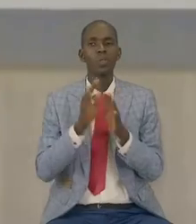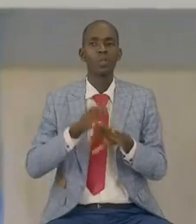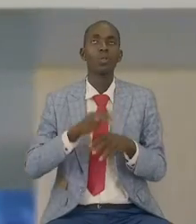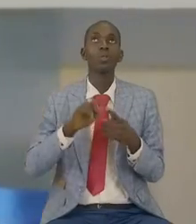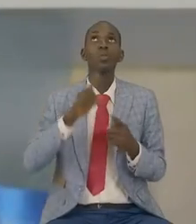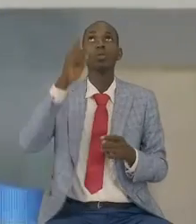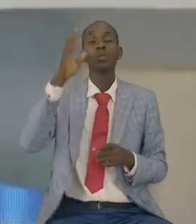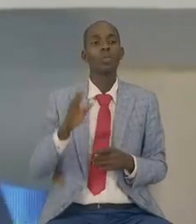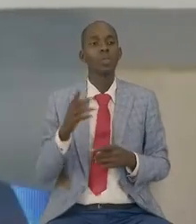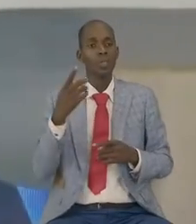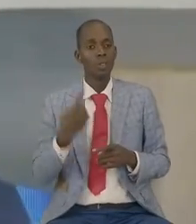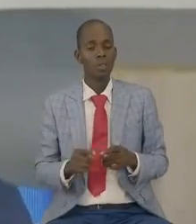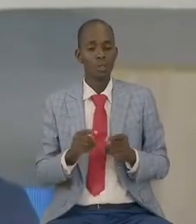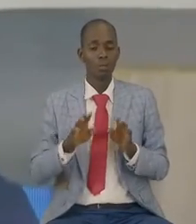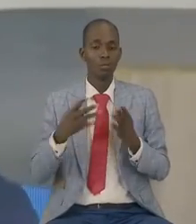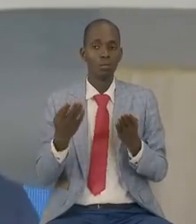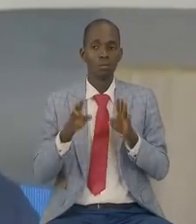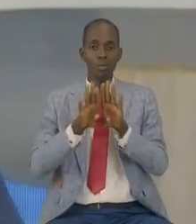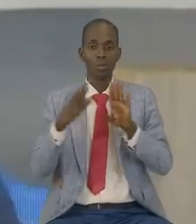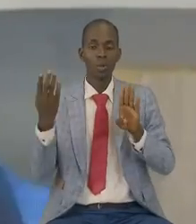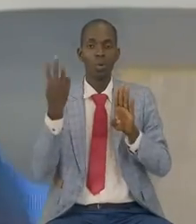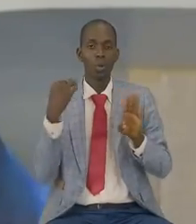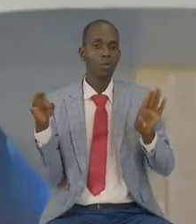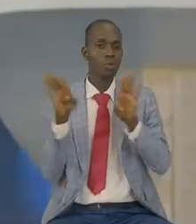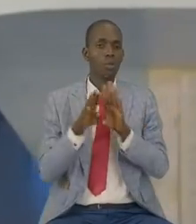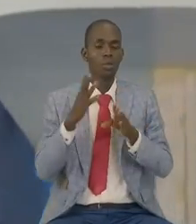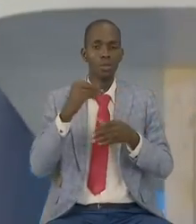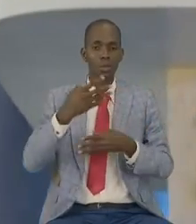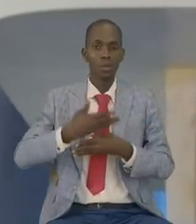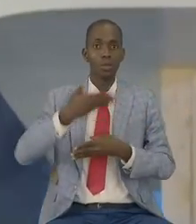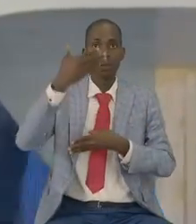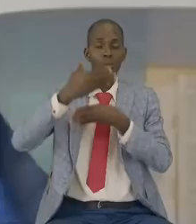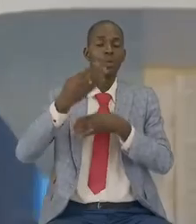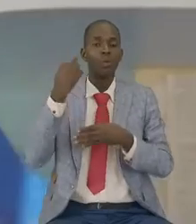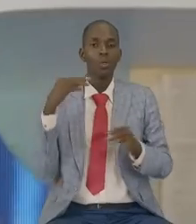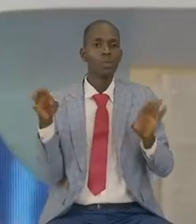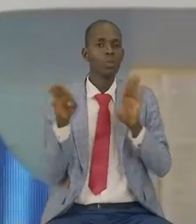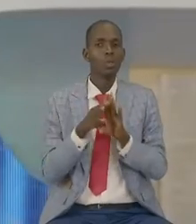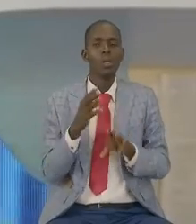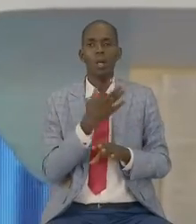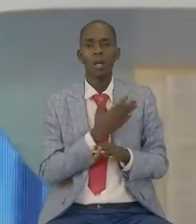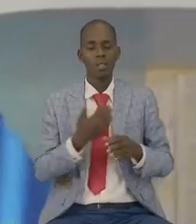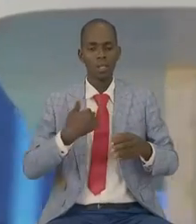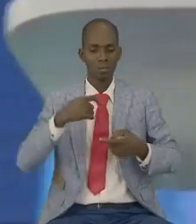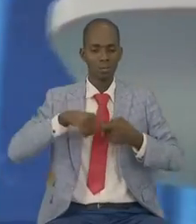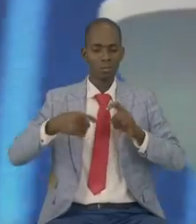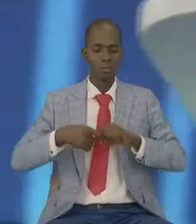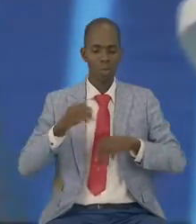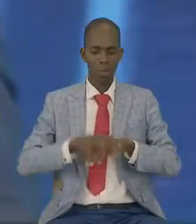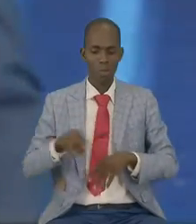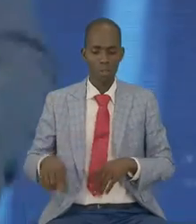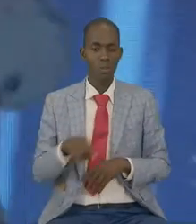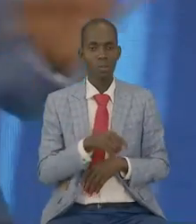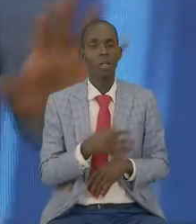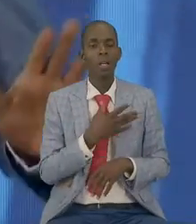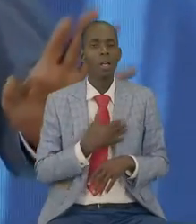The doors were shut, the windows were shut, and the stocks were in their feet. But instead of murmuring, instead